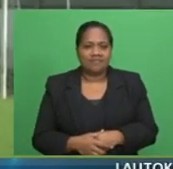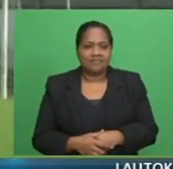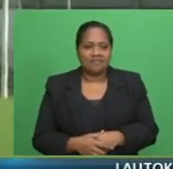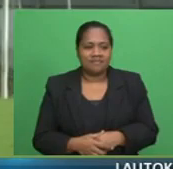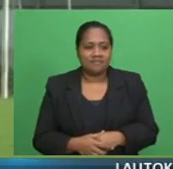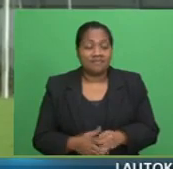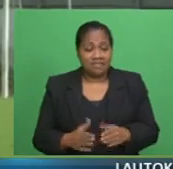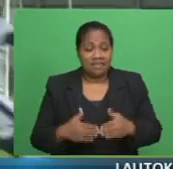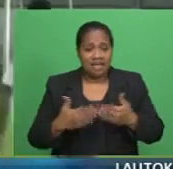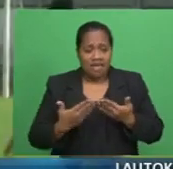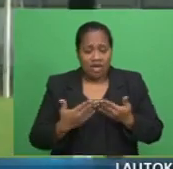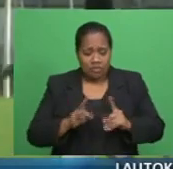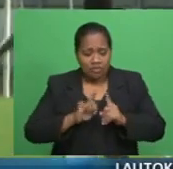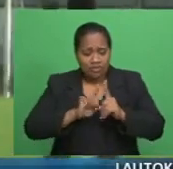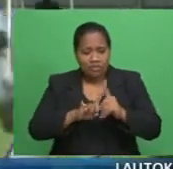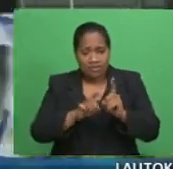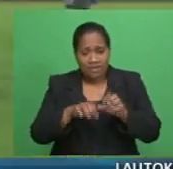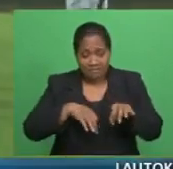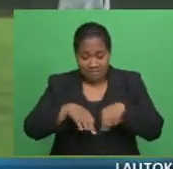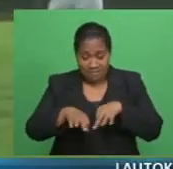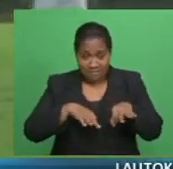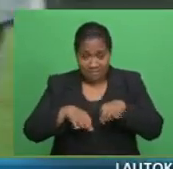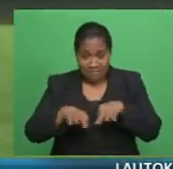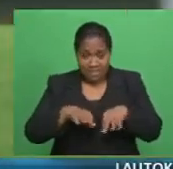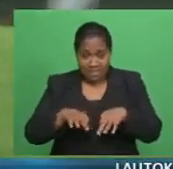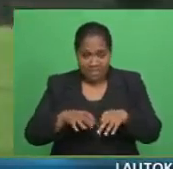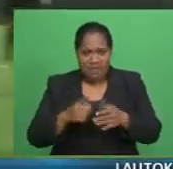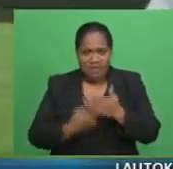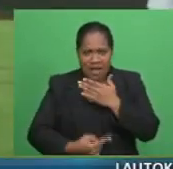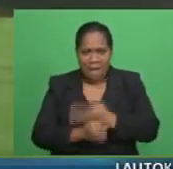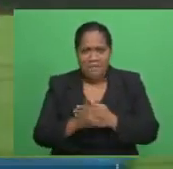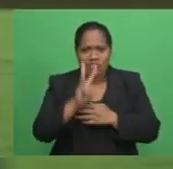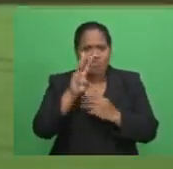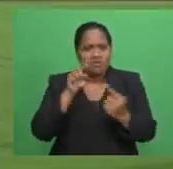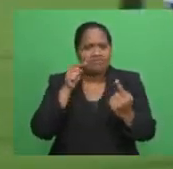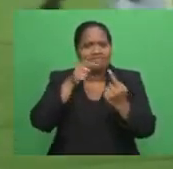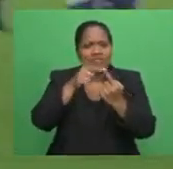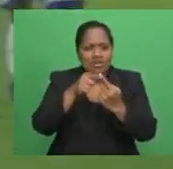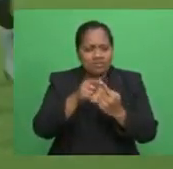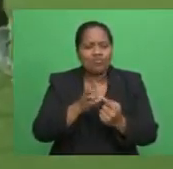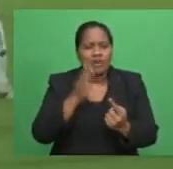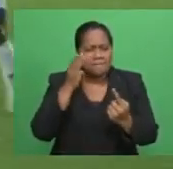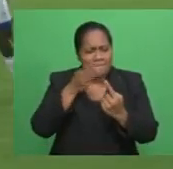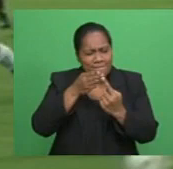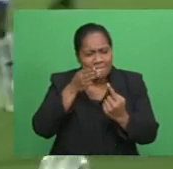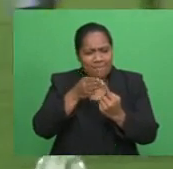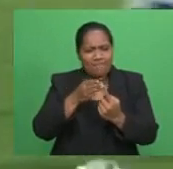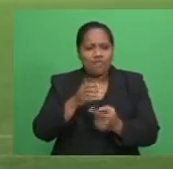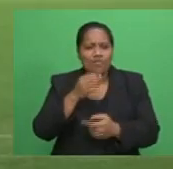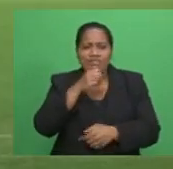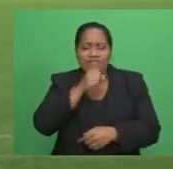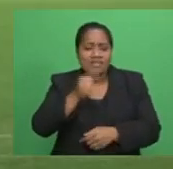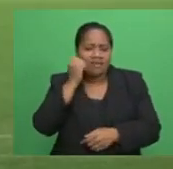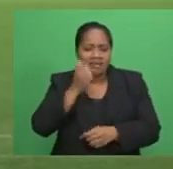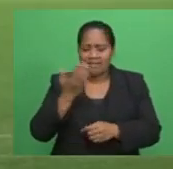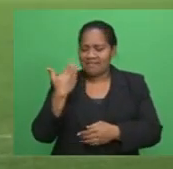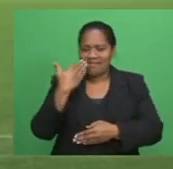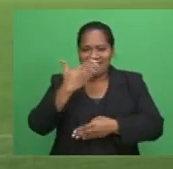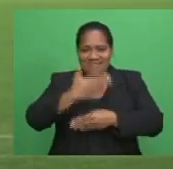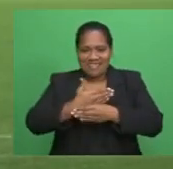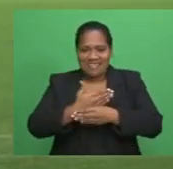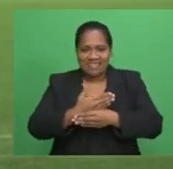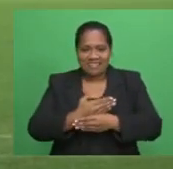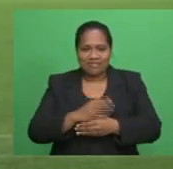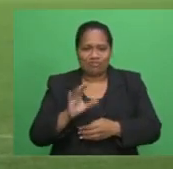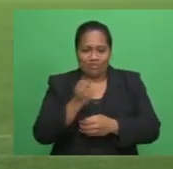Sticking to the plan and getting the 3 points was the main aim for the Men in Black last night. We actually